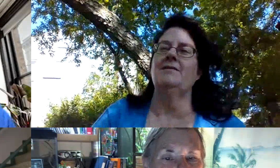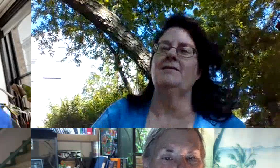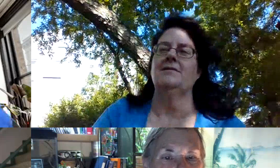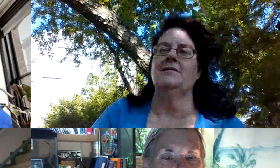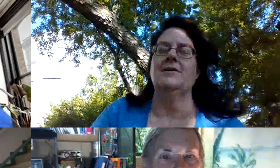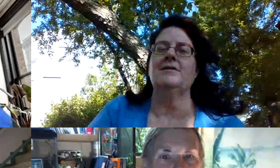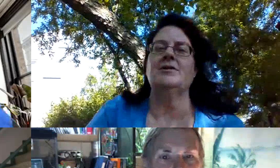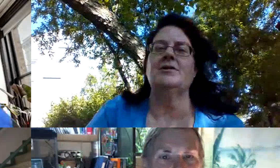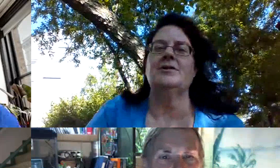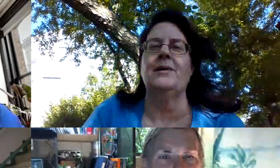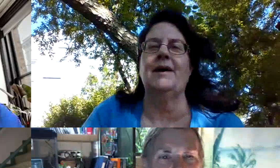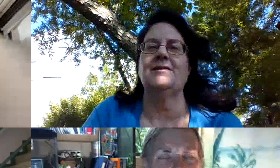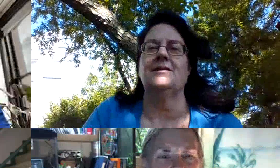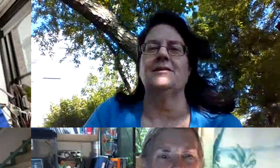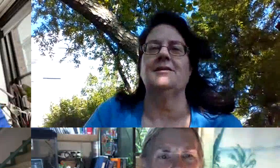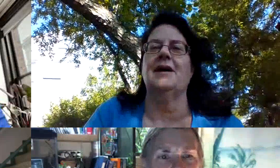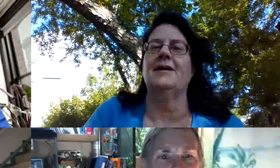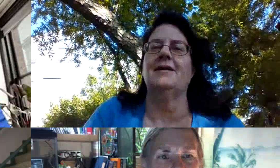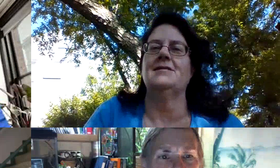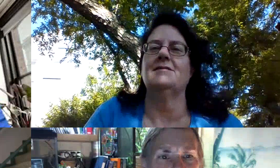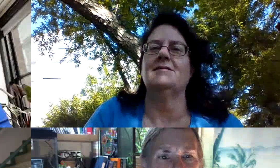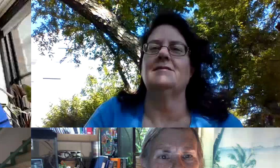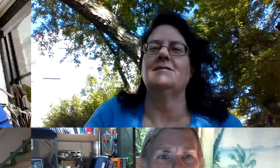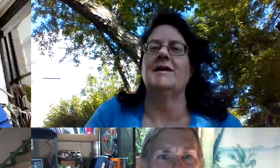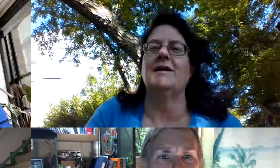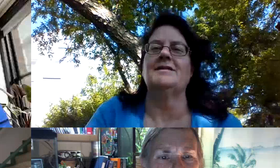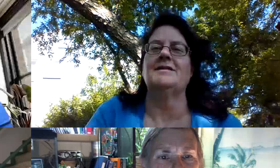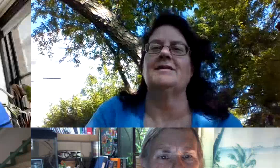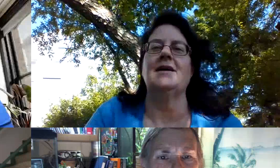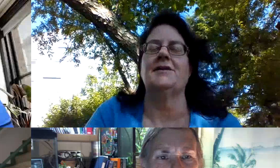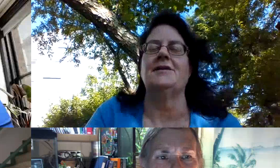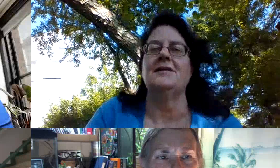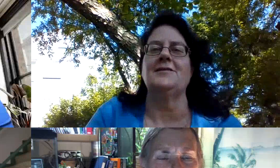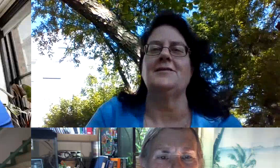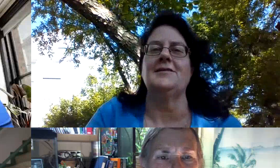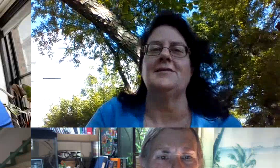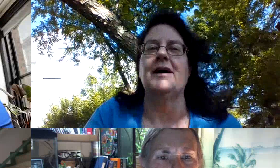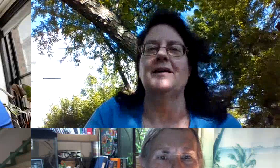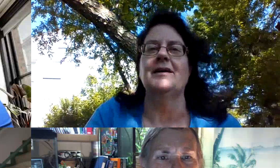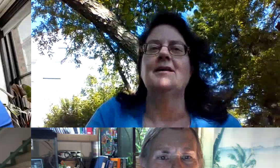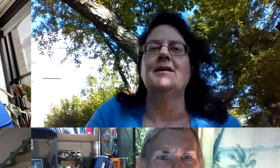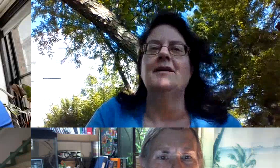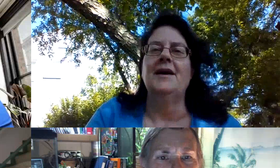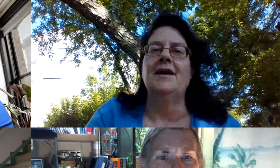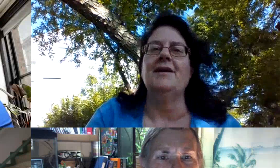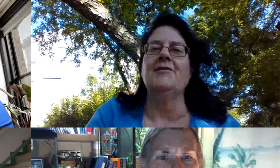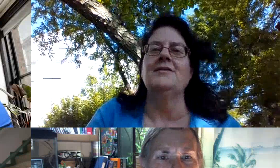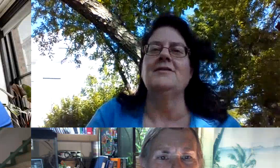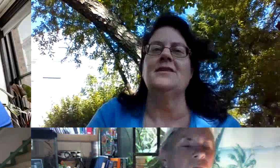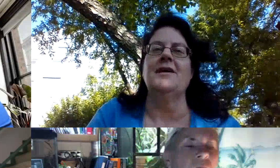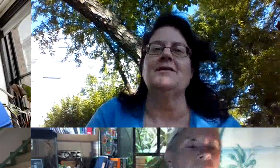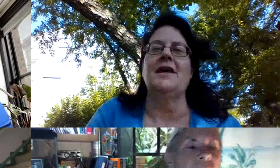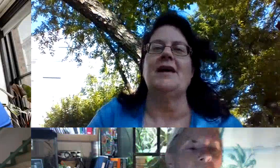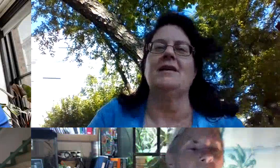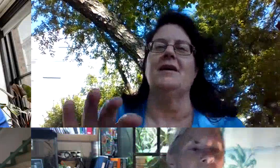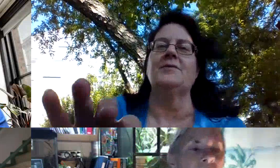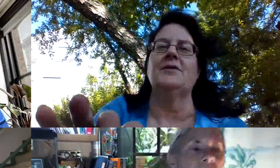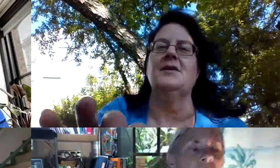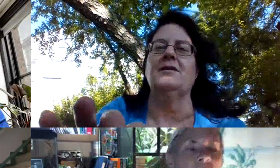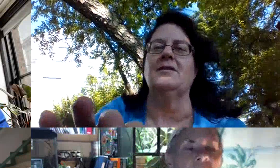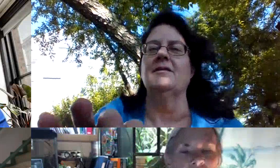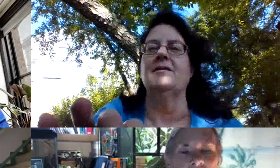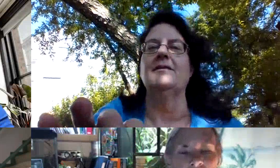that? So this is Cheryl. Mine's still disabled and still saying I'm not in it. Okay. And I don't even see the raise